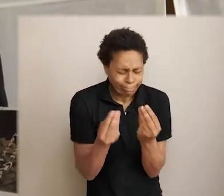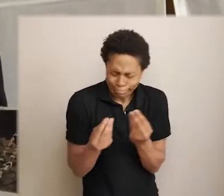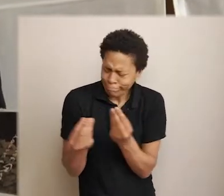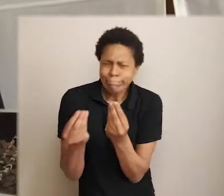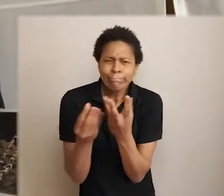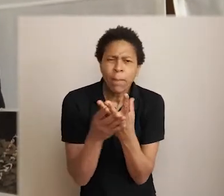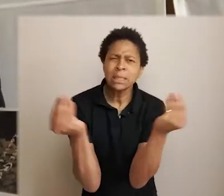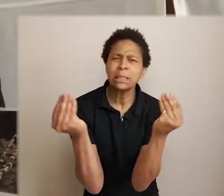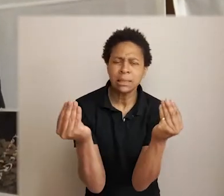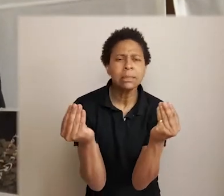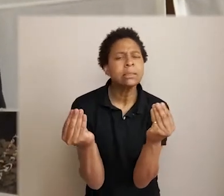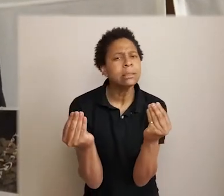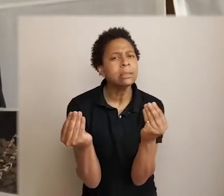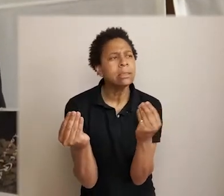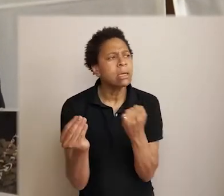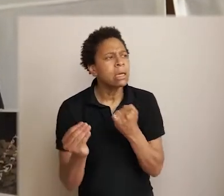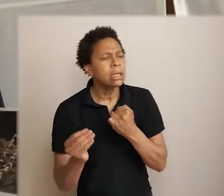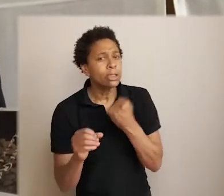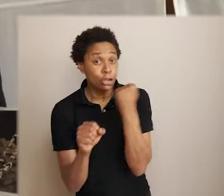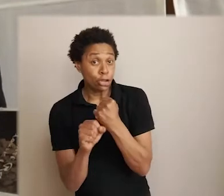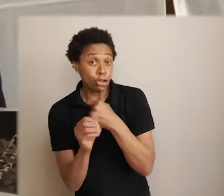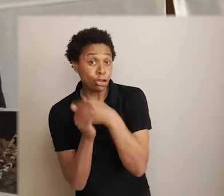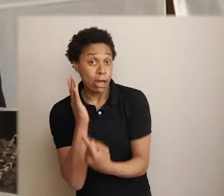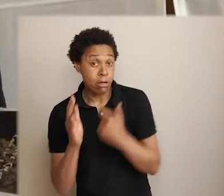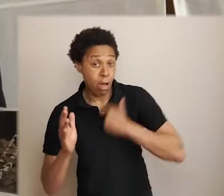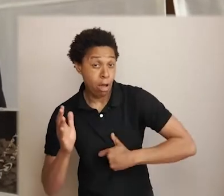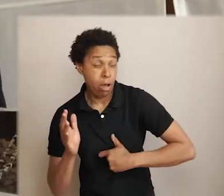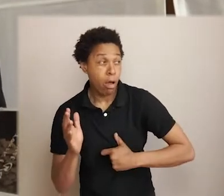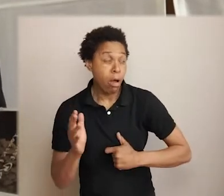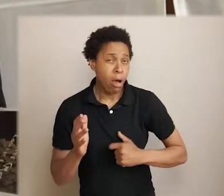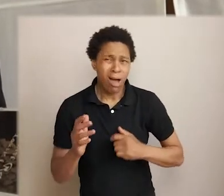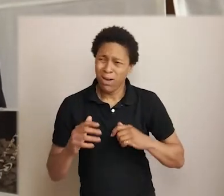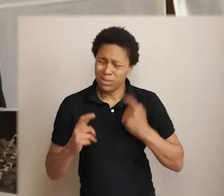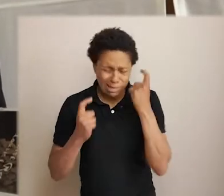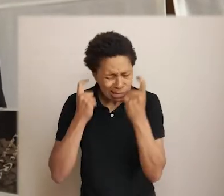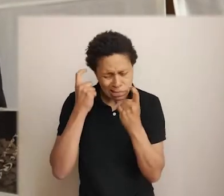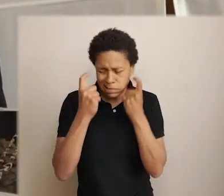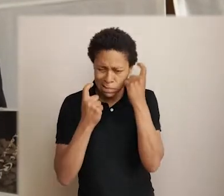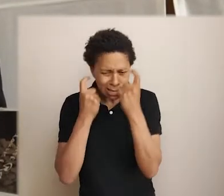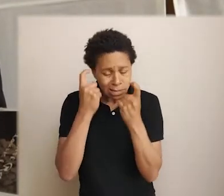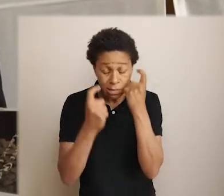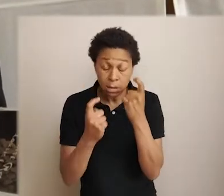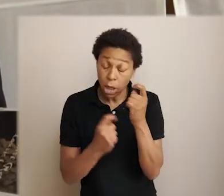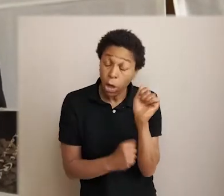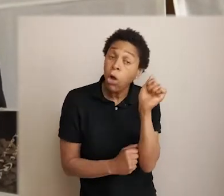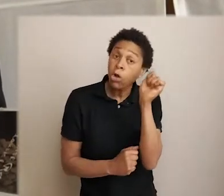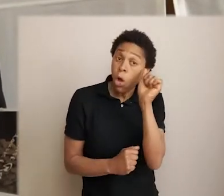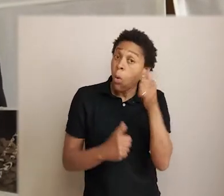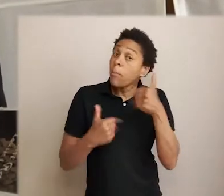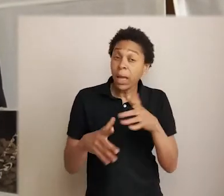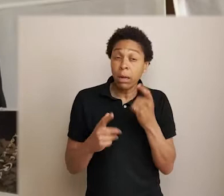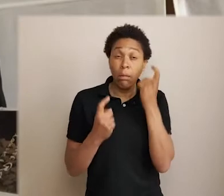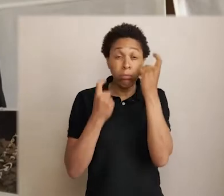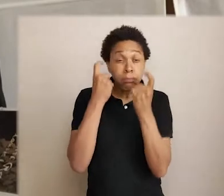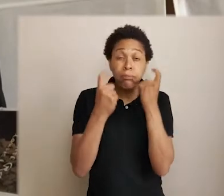gender? But I played it out in my head. But I also learned that I thought about it